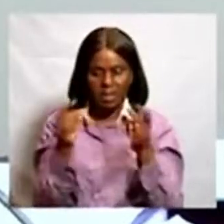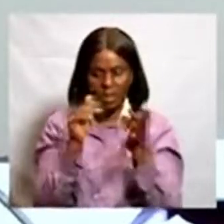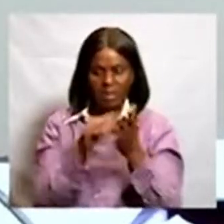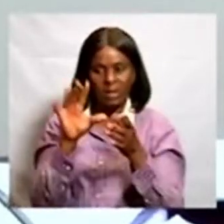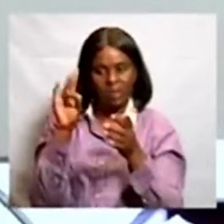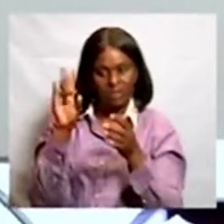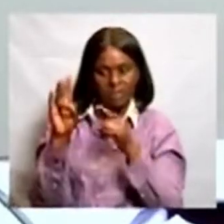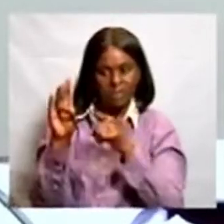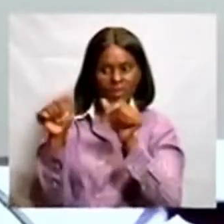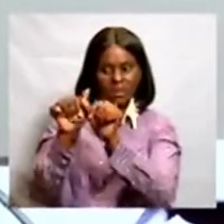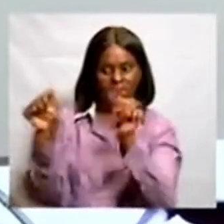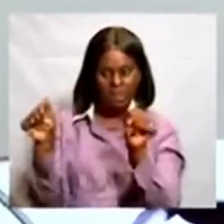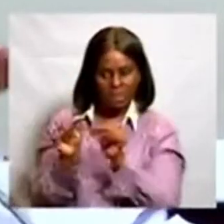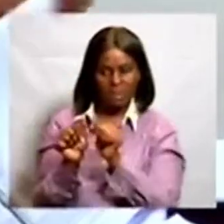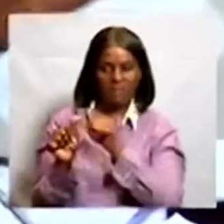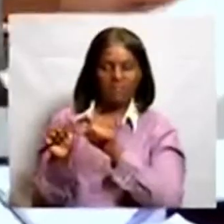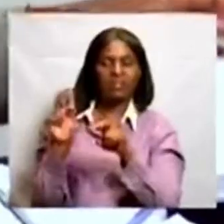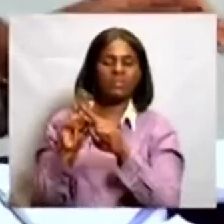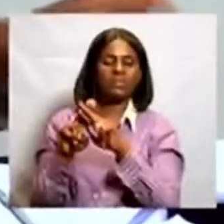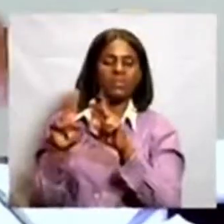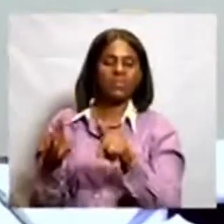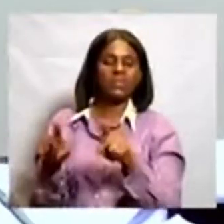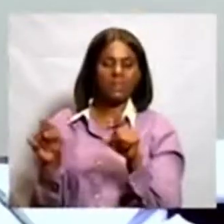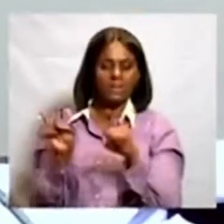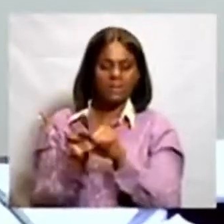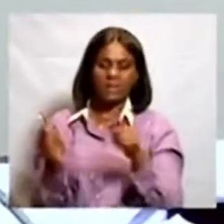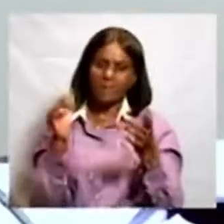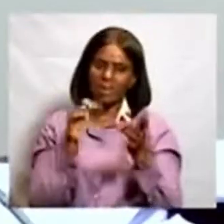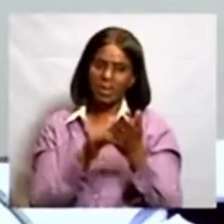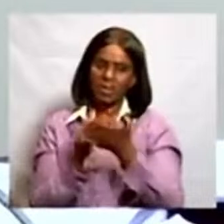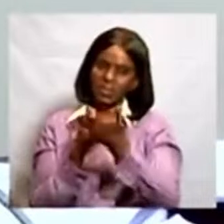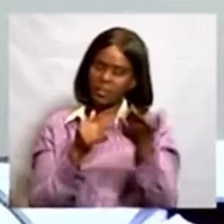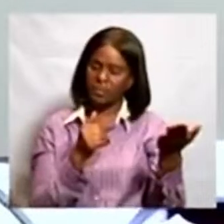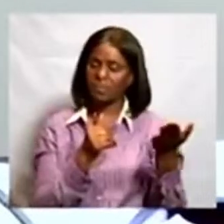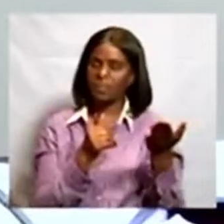general provisions, Chair, and this